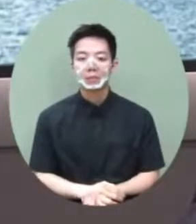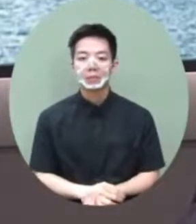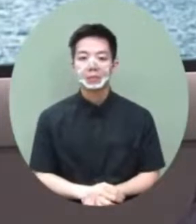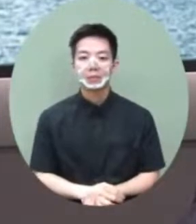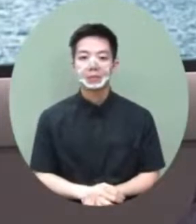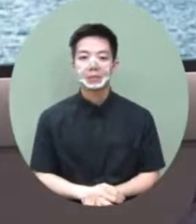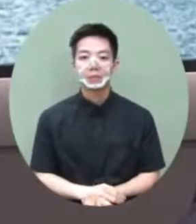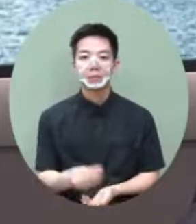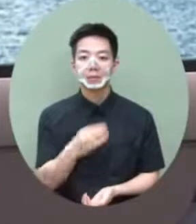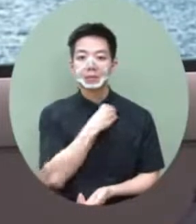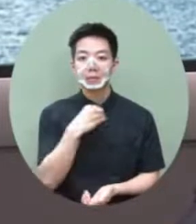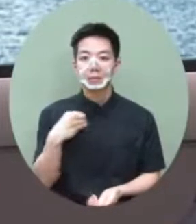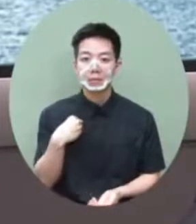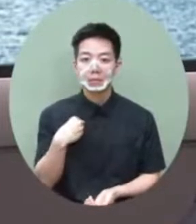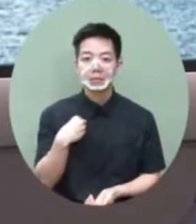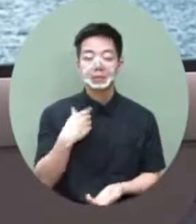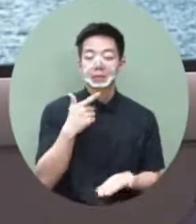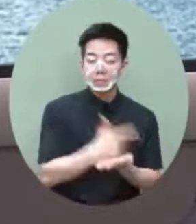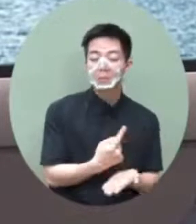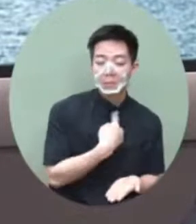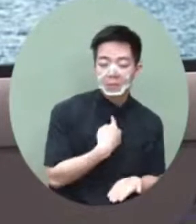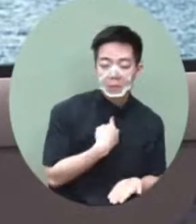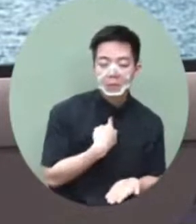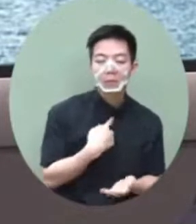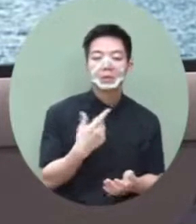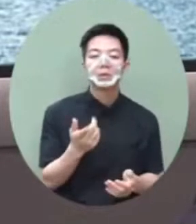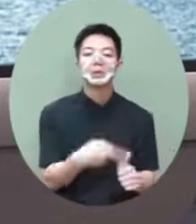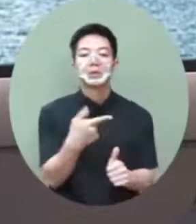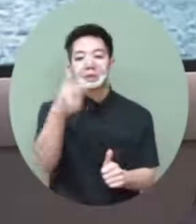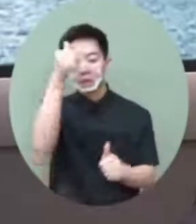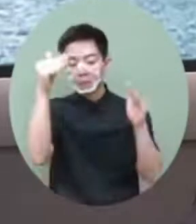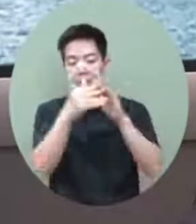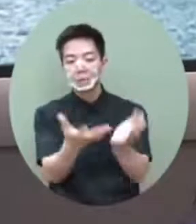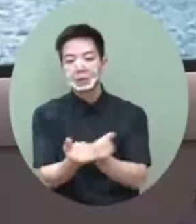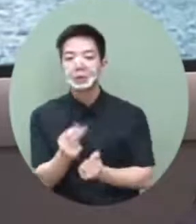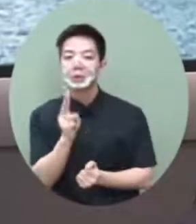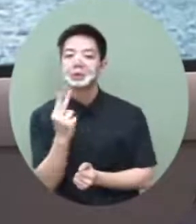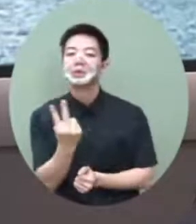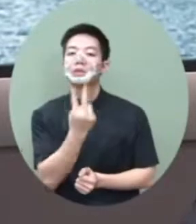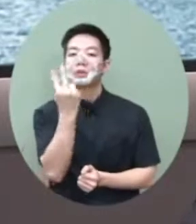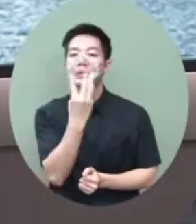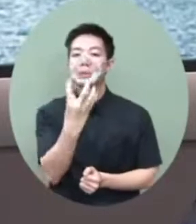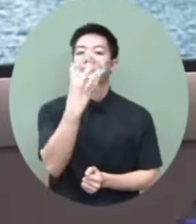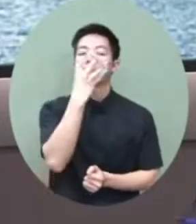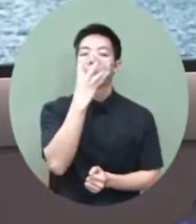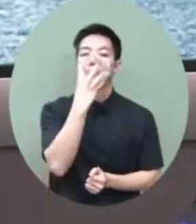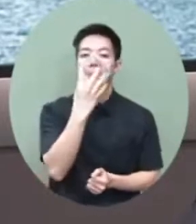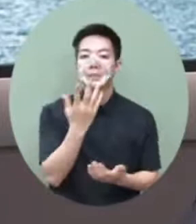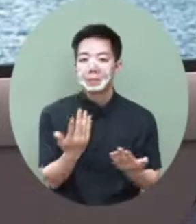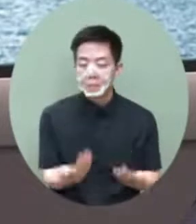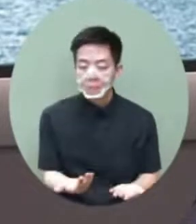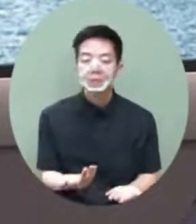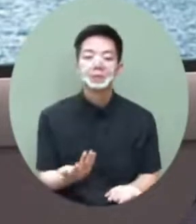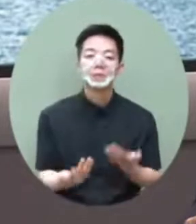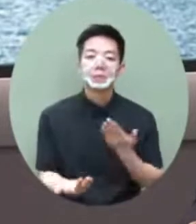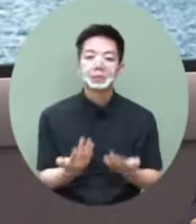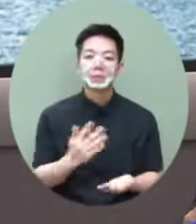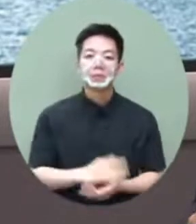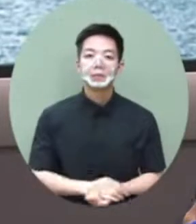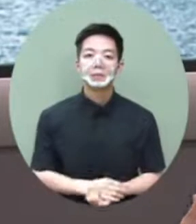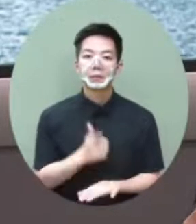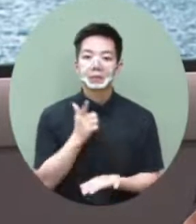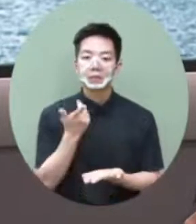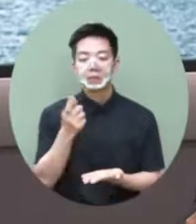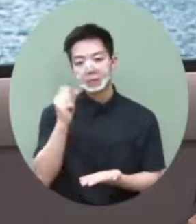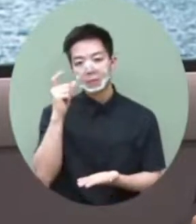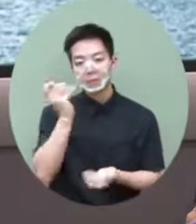hospital beds would be reserved for patients requiring the most intensive level of care. Perhaps these patients